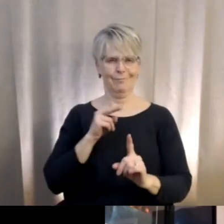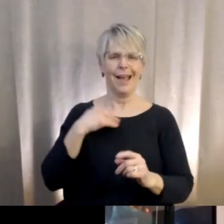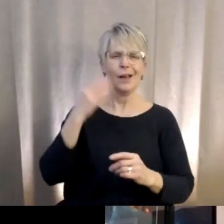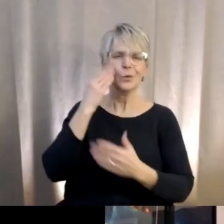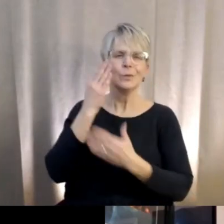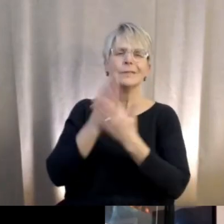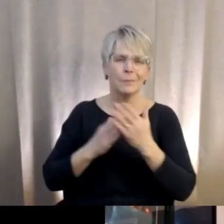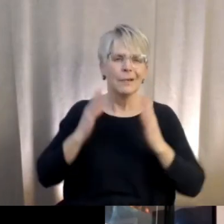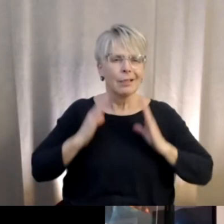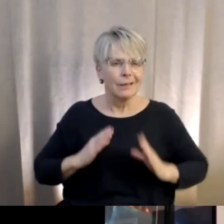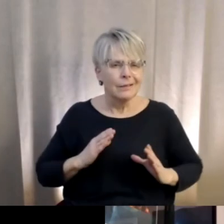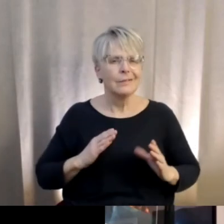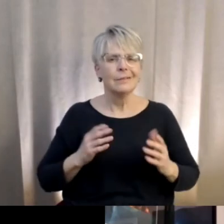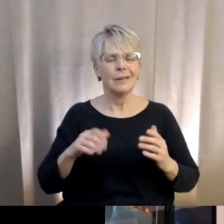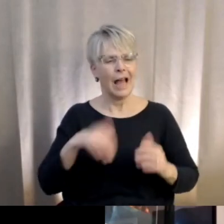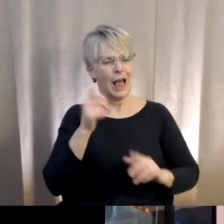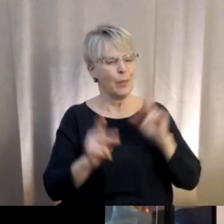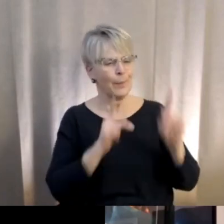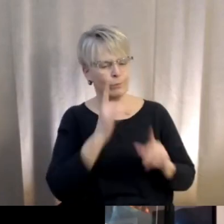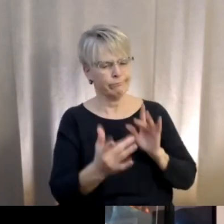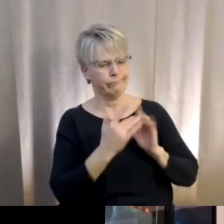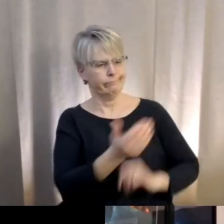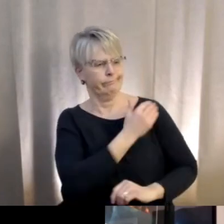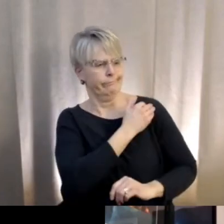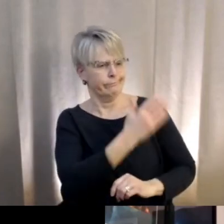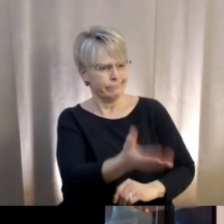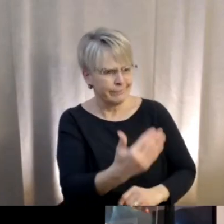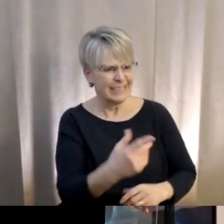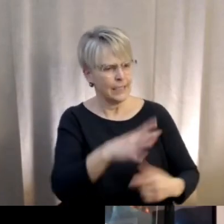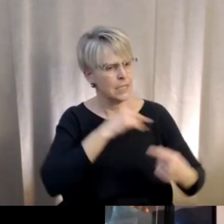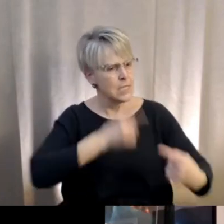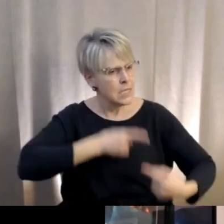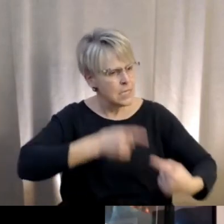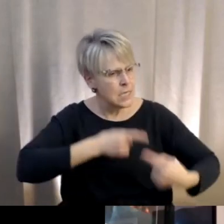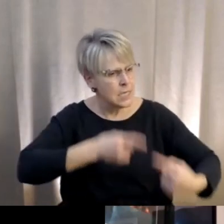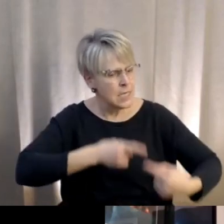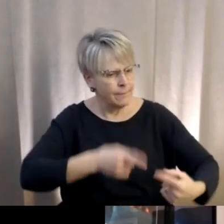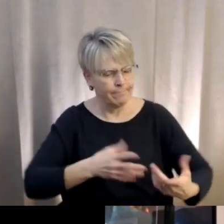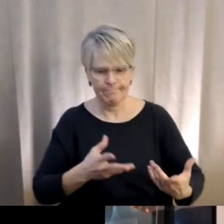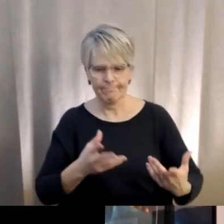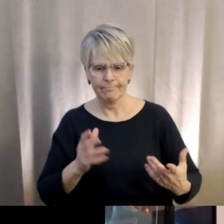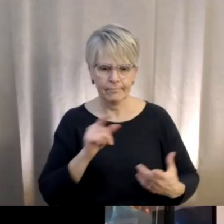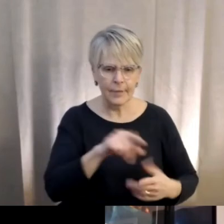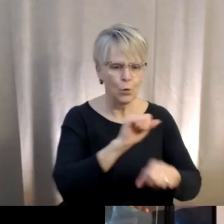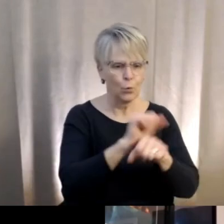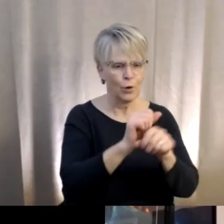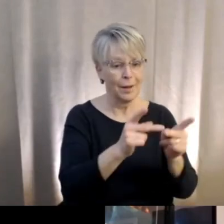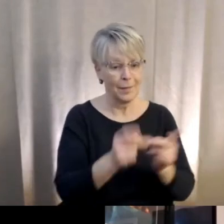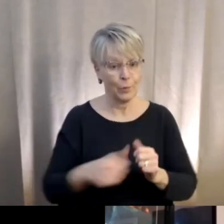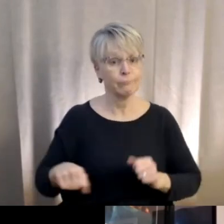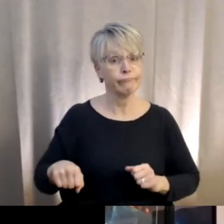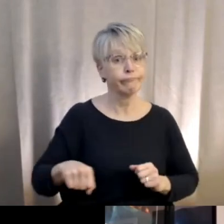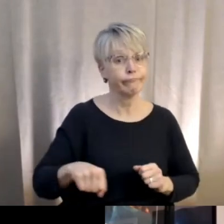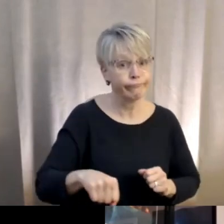who, and just other people who have reached out to me that have had some struggles integrating into the workforce with their service